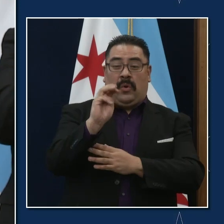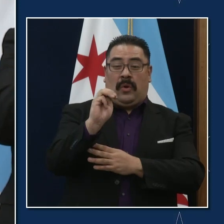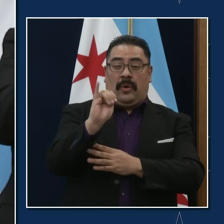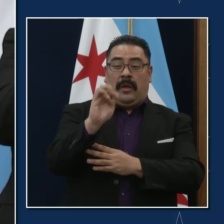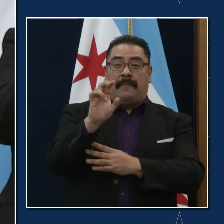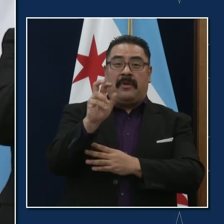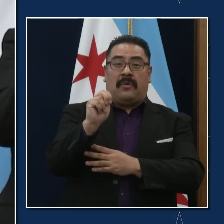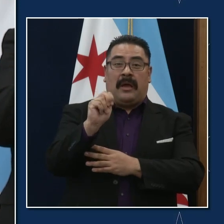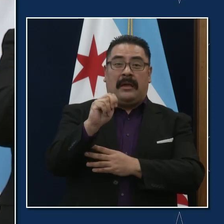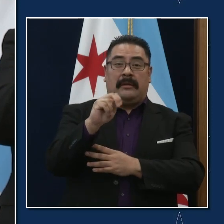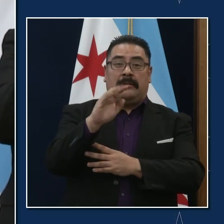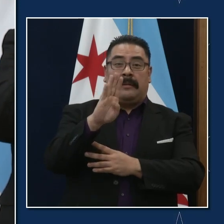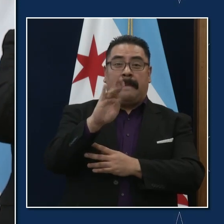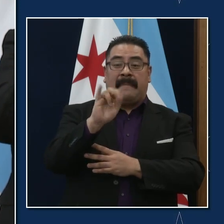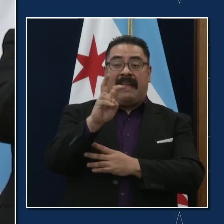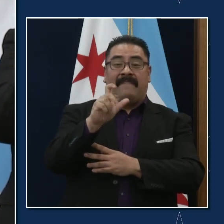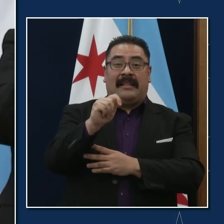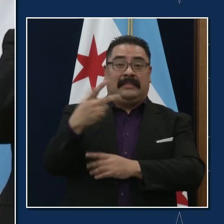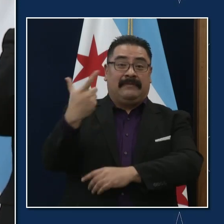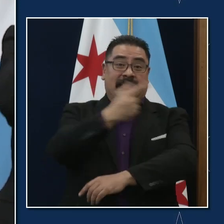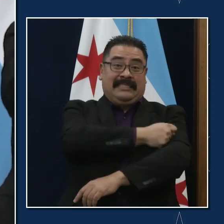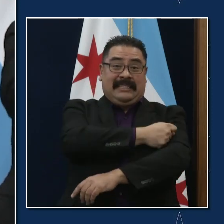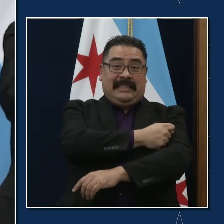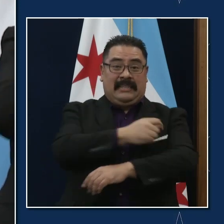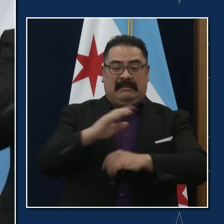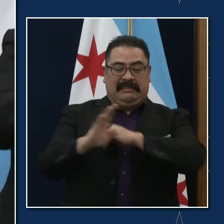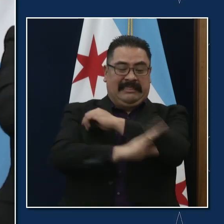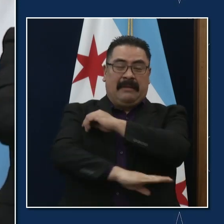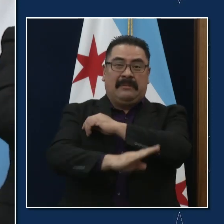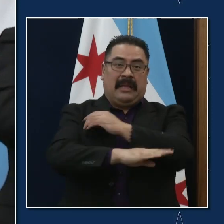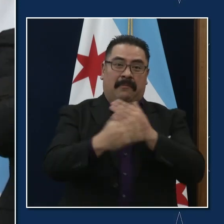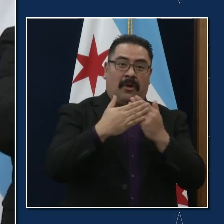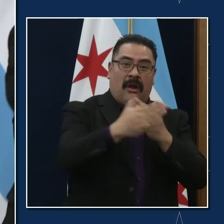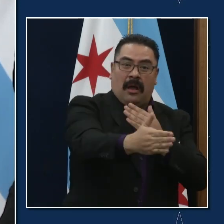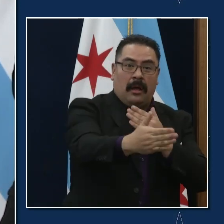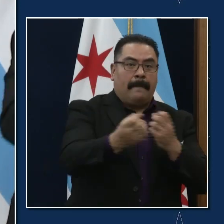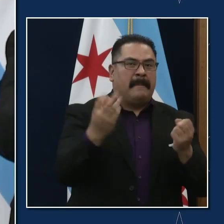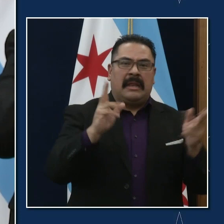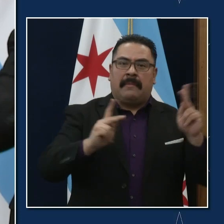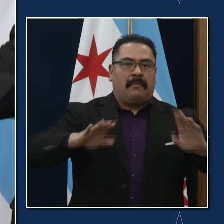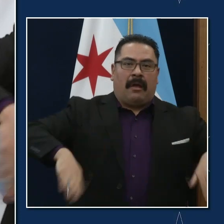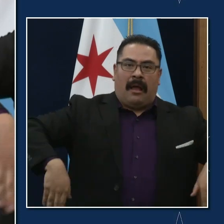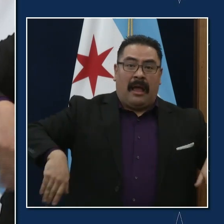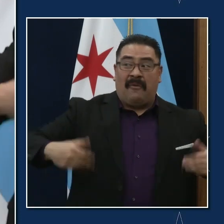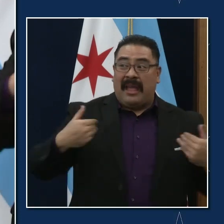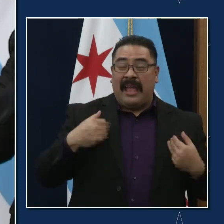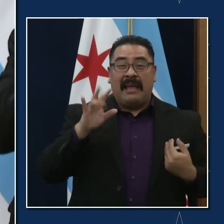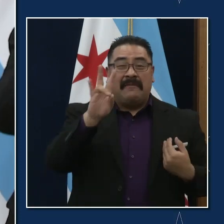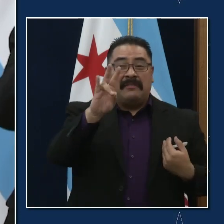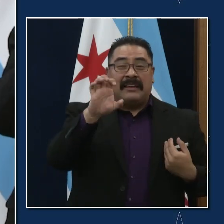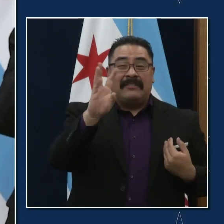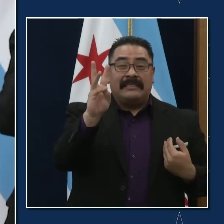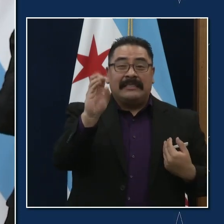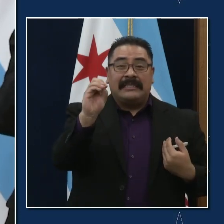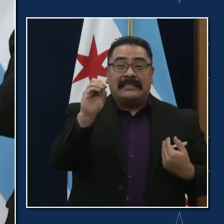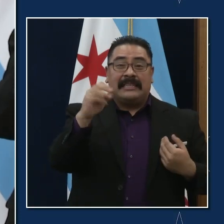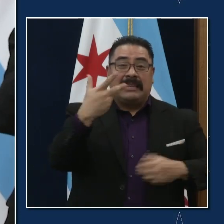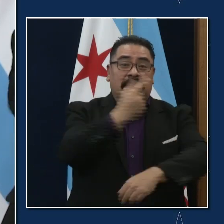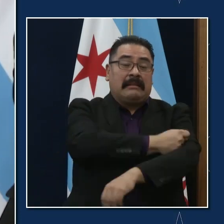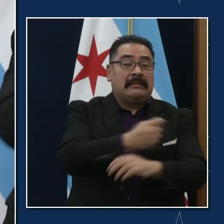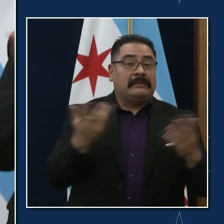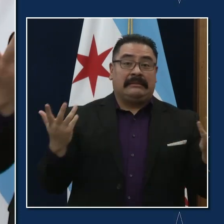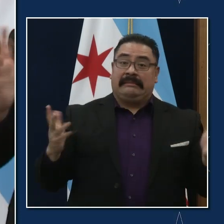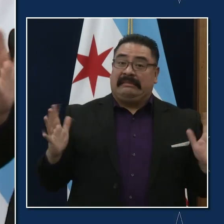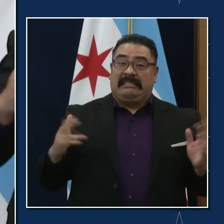bivalent vaccine. We, in our own hospital, have been able to administer only 760 shots since